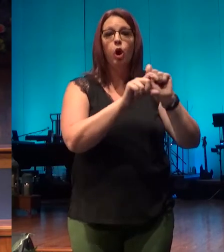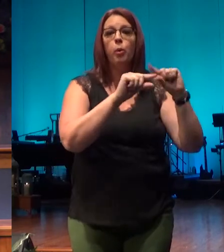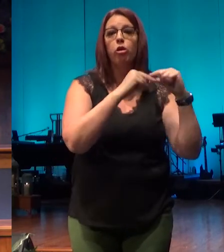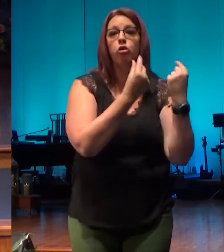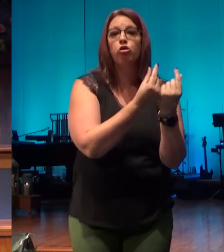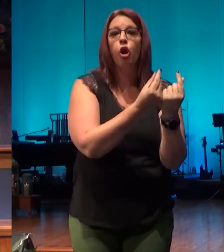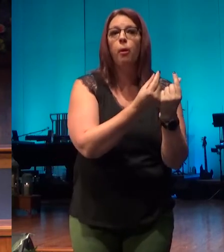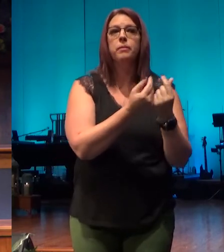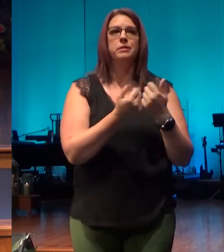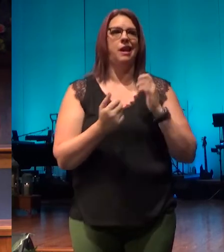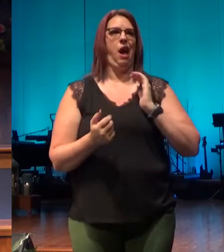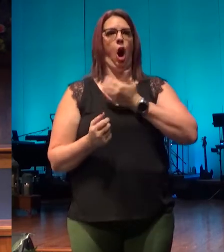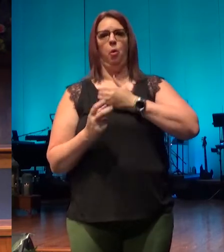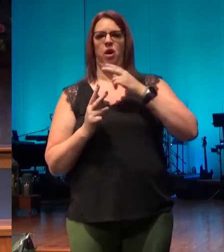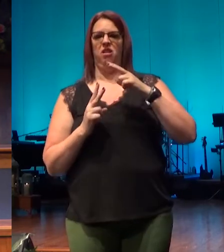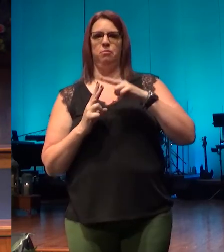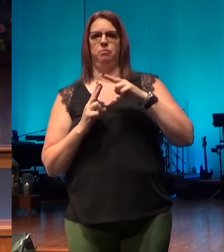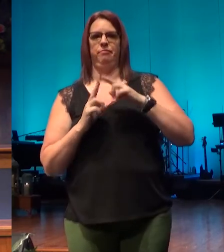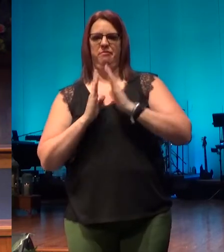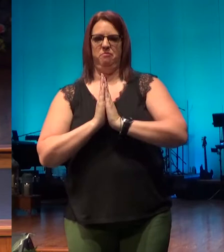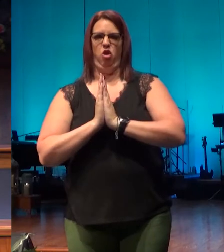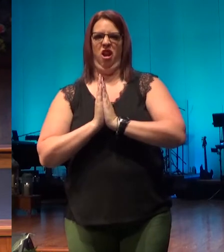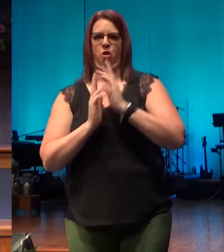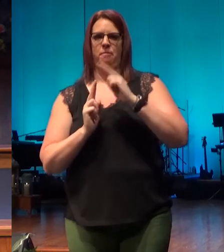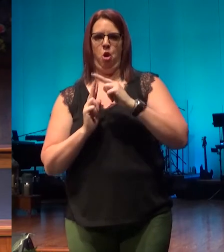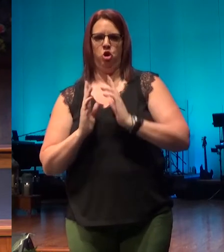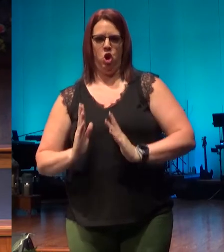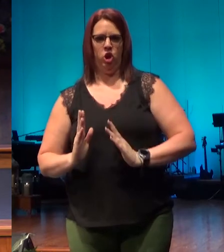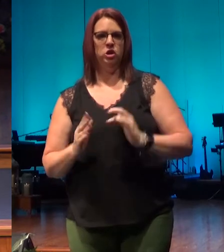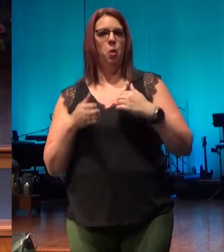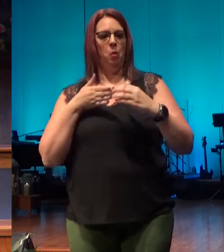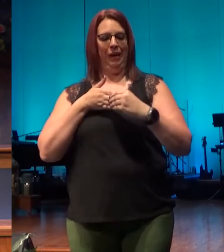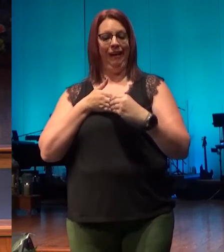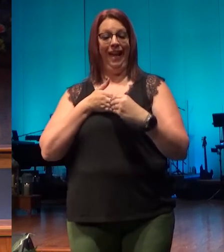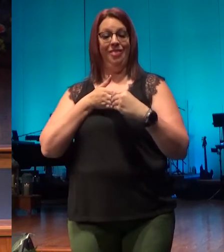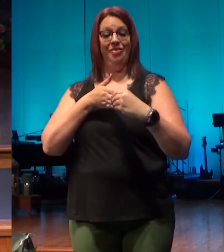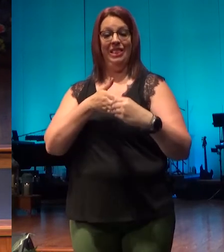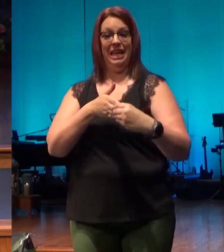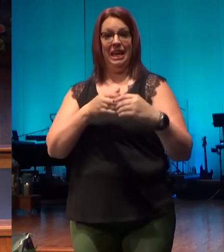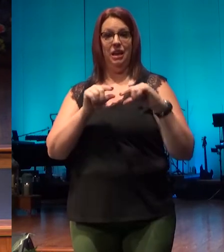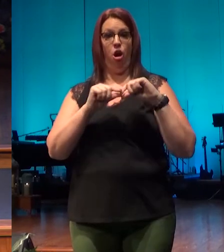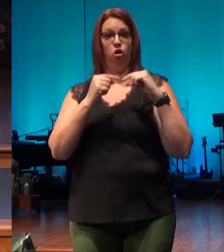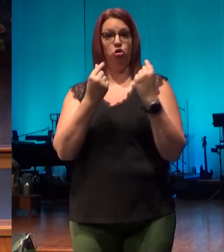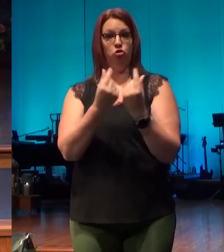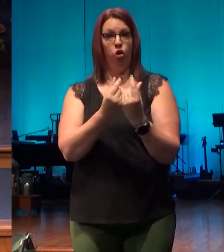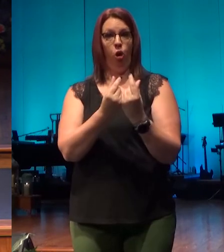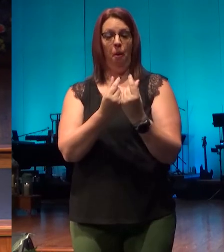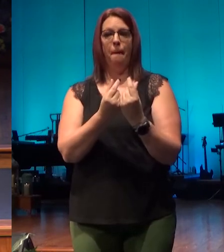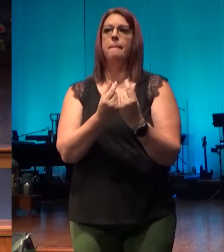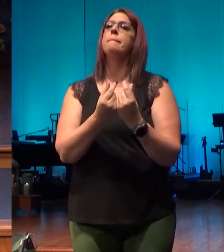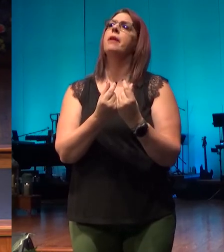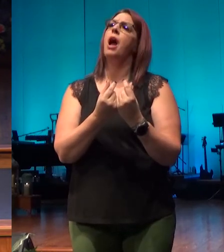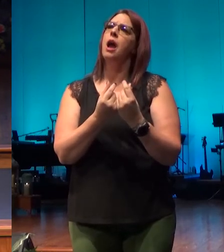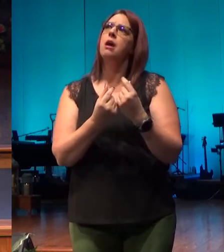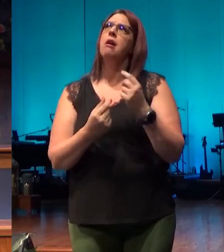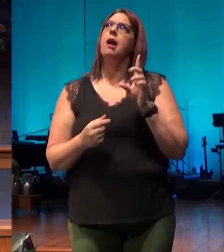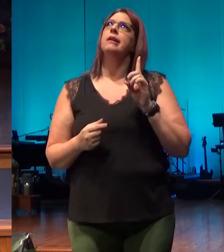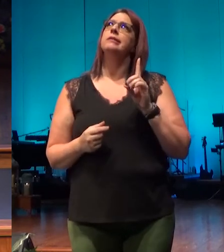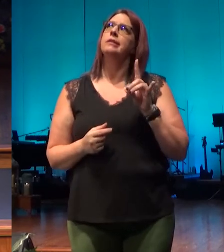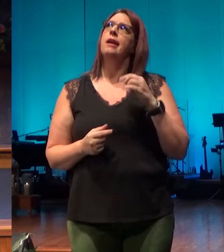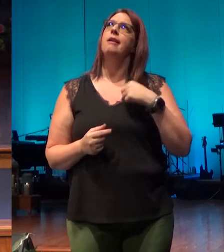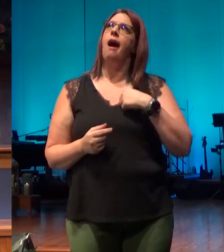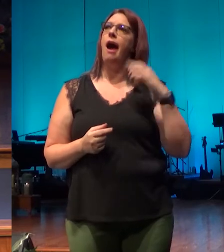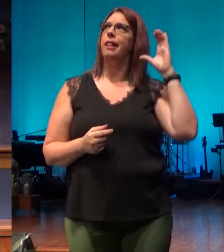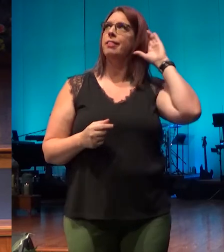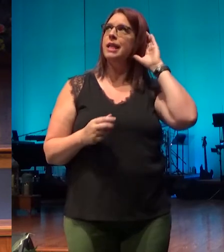partners. We talk a lot when we lead a group here. When I leave the conversation, did I listen more and